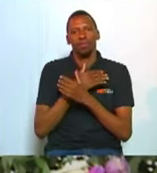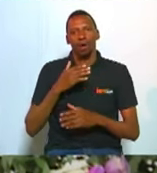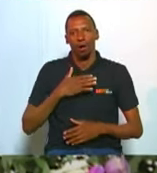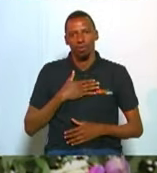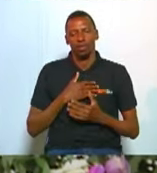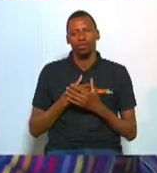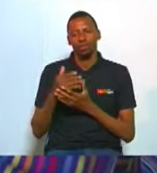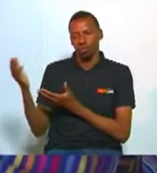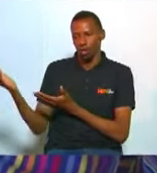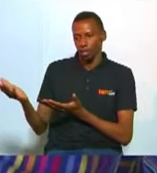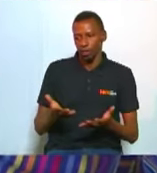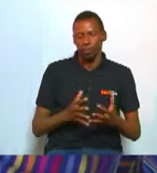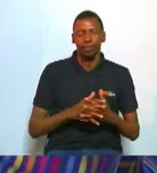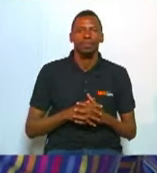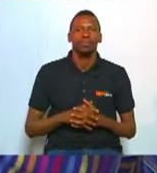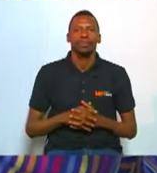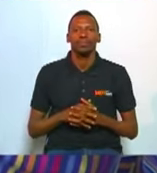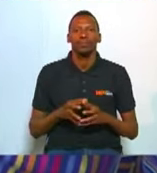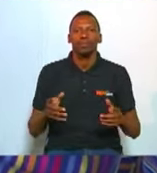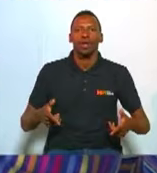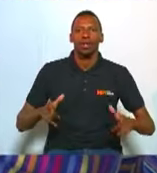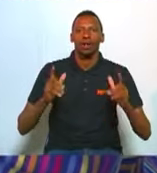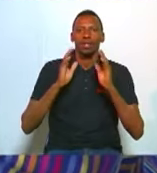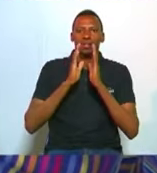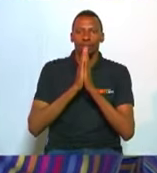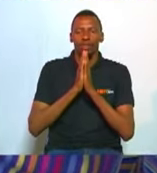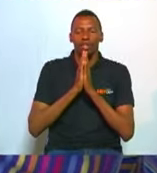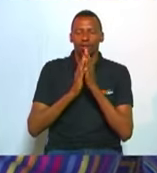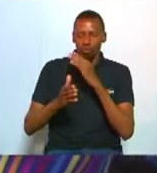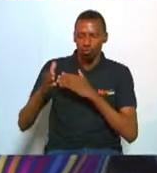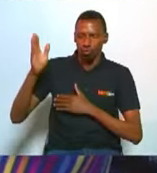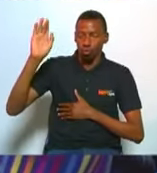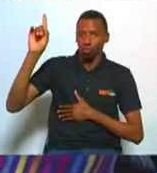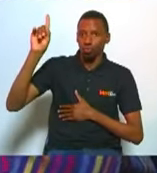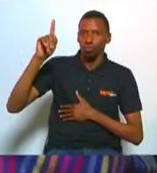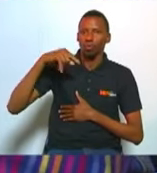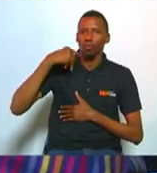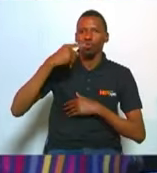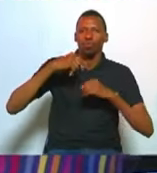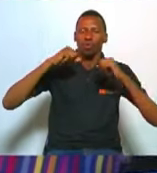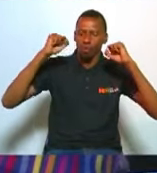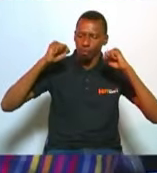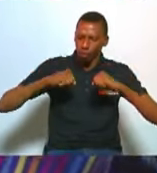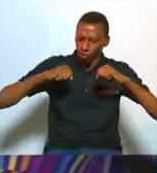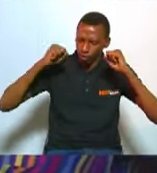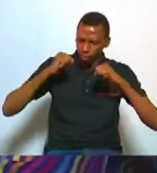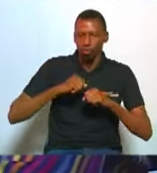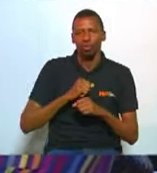You are welcome. Let us pray to the God who is able to do